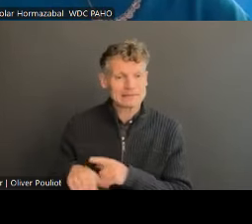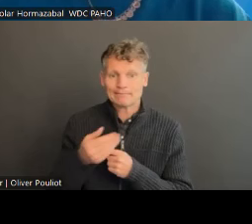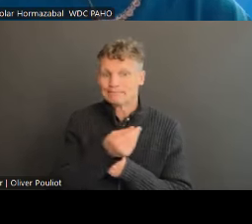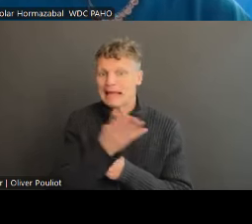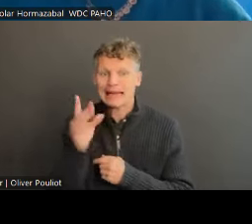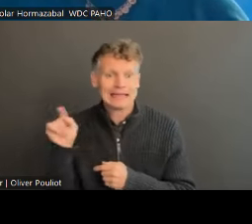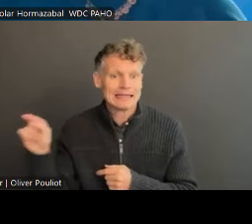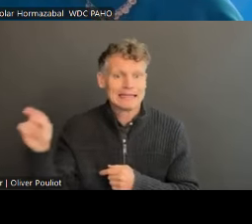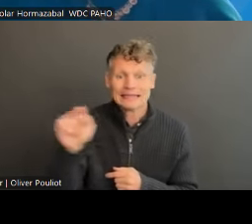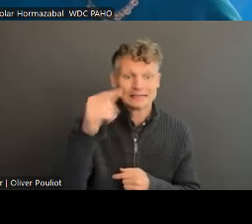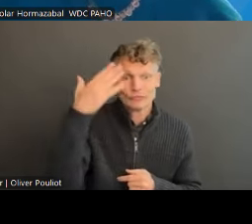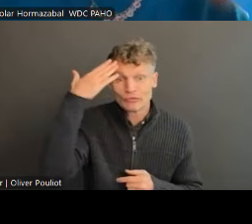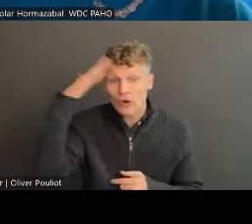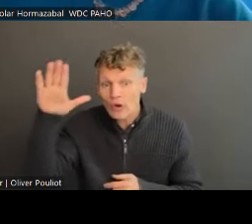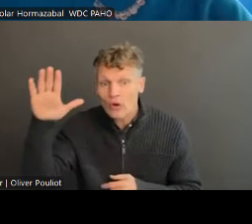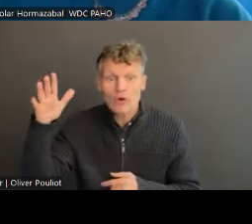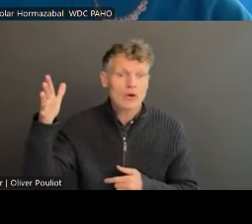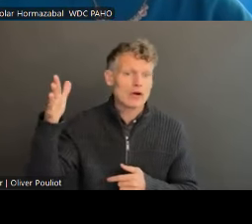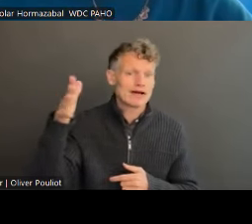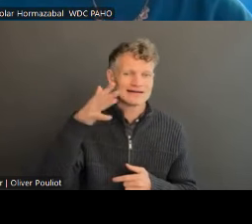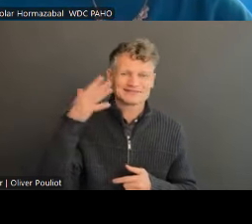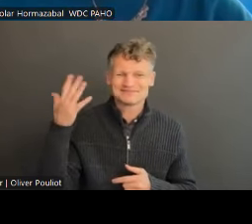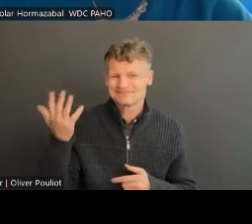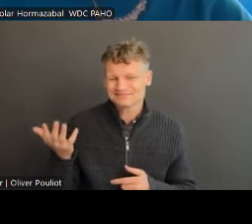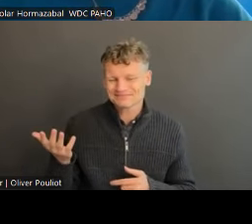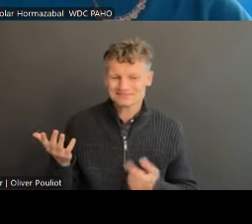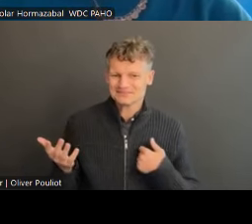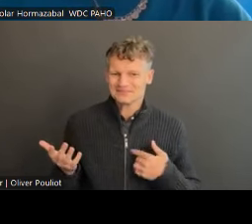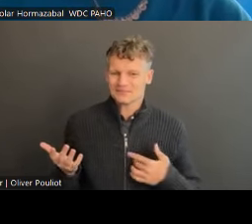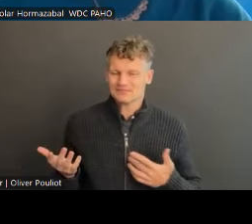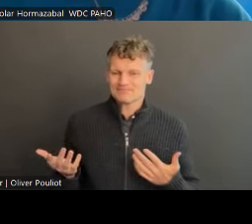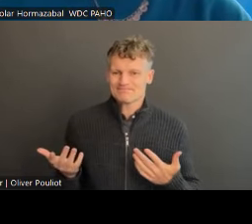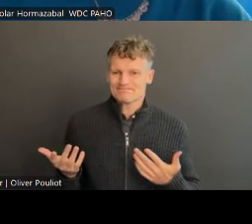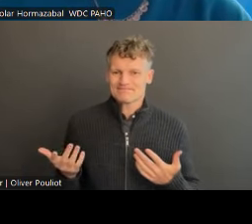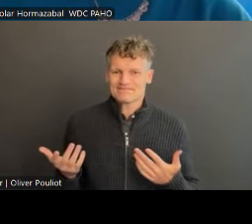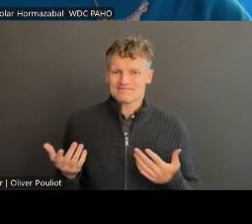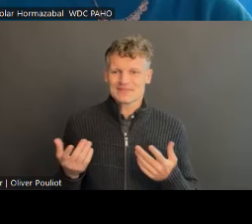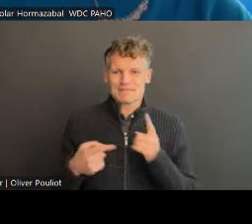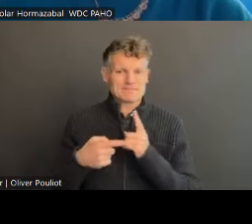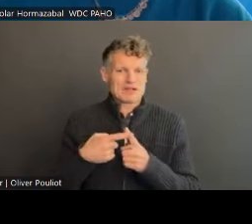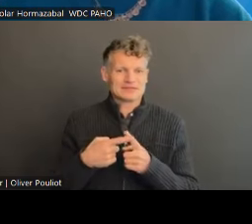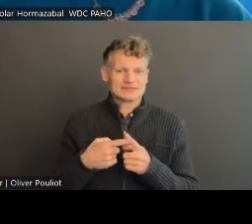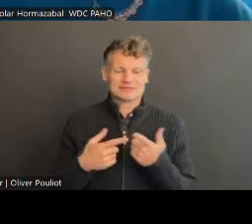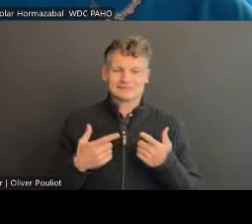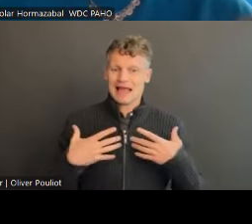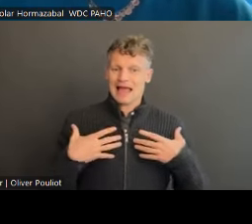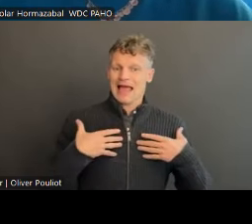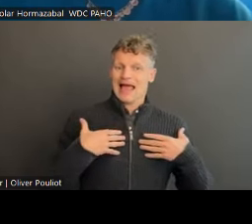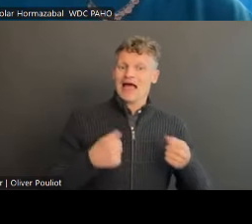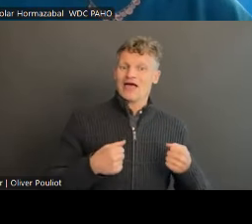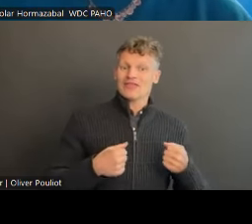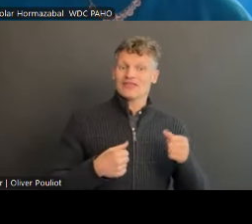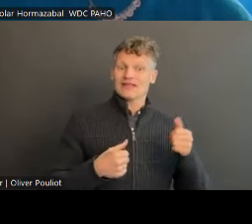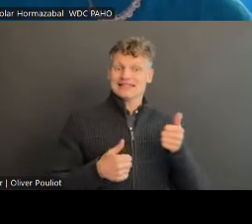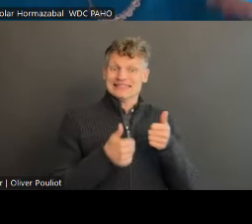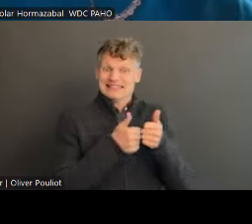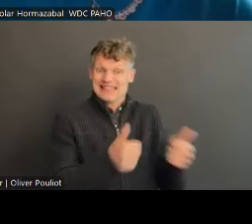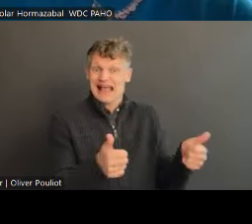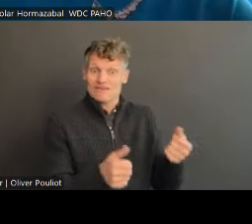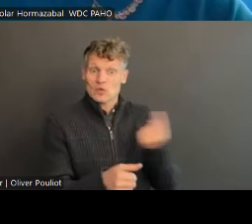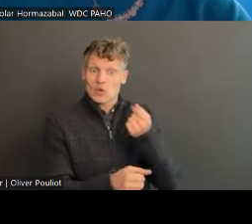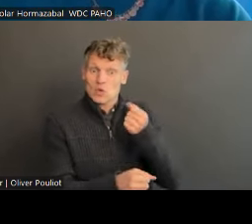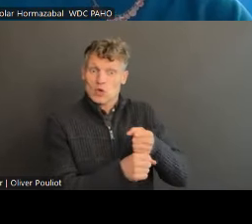and also in in terms of the personnel, the health personnel doesn't really know what concrete actions they need to